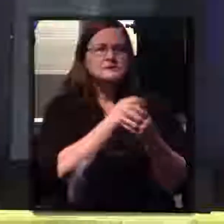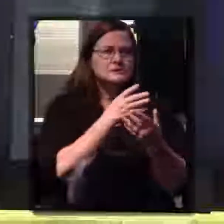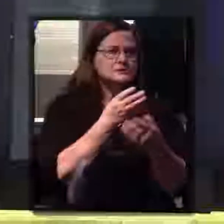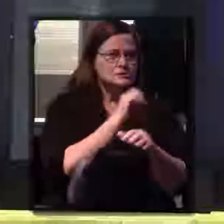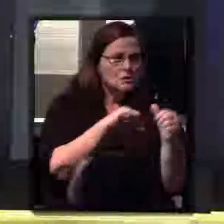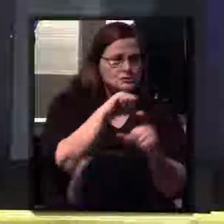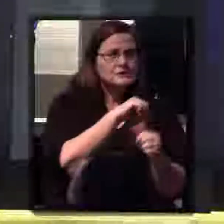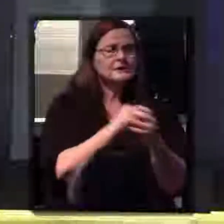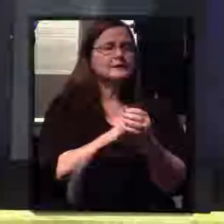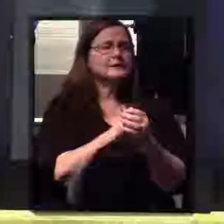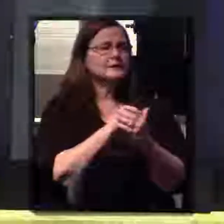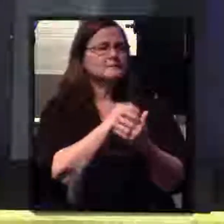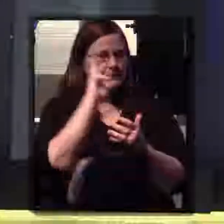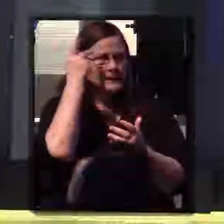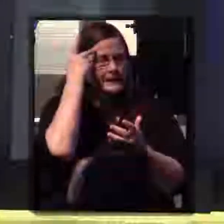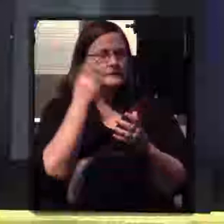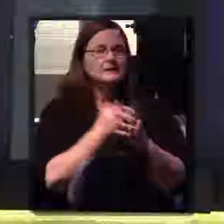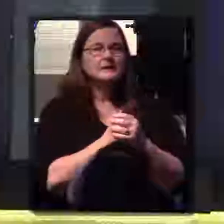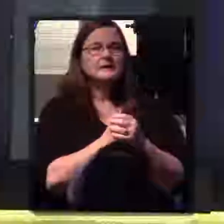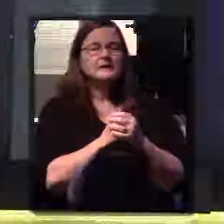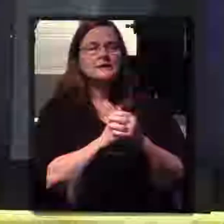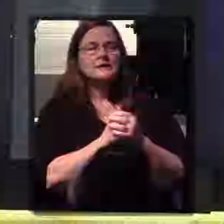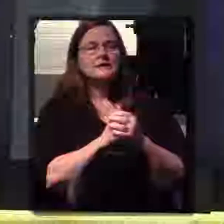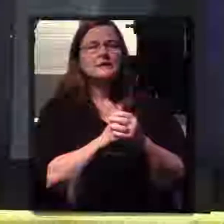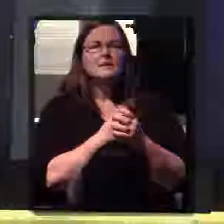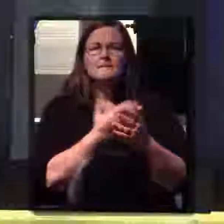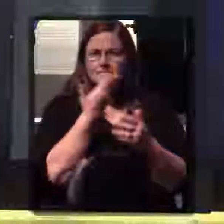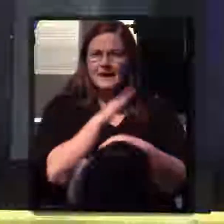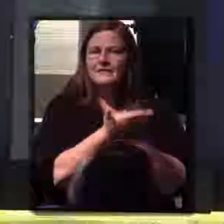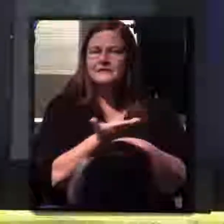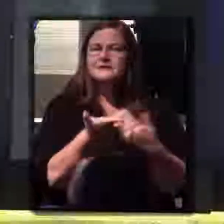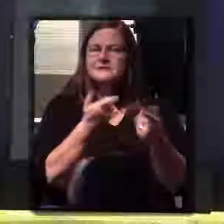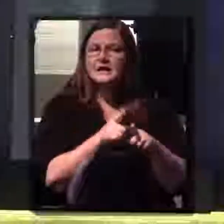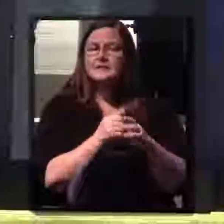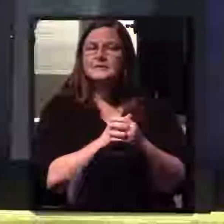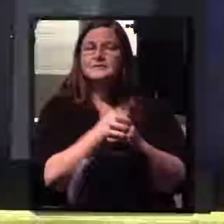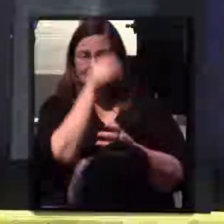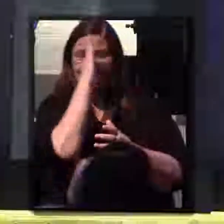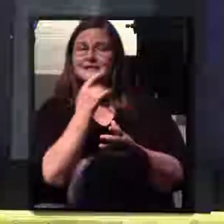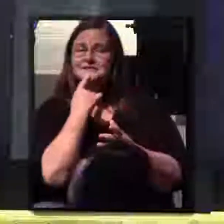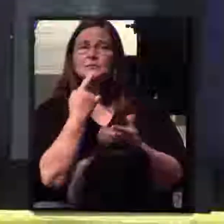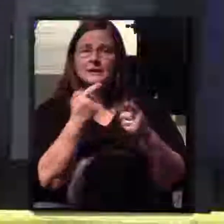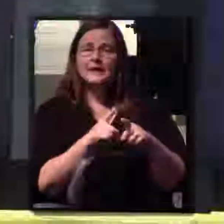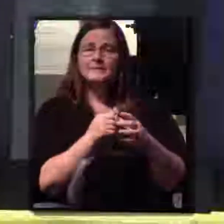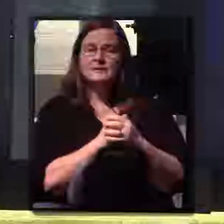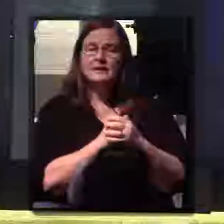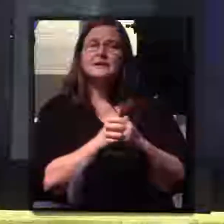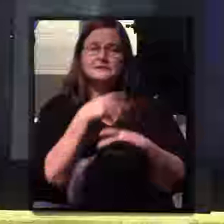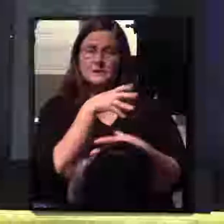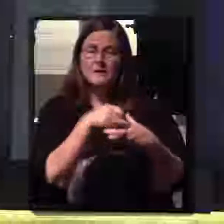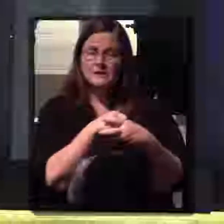economically, socially, politically. They would suffer the curses that God said He would bring on them, the want that He would bring on